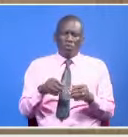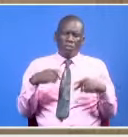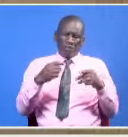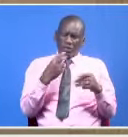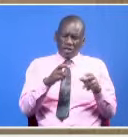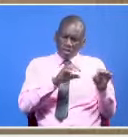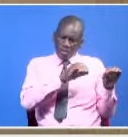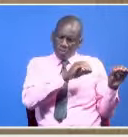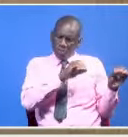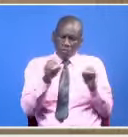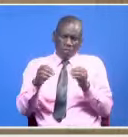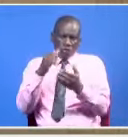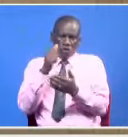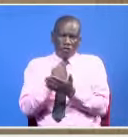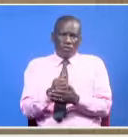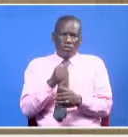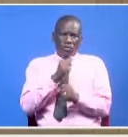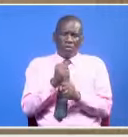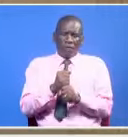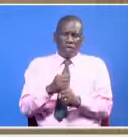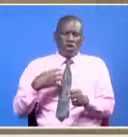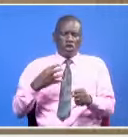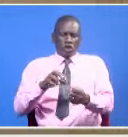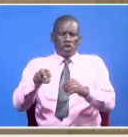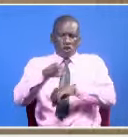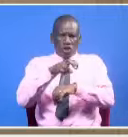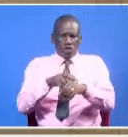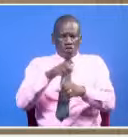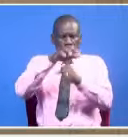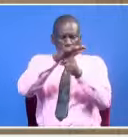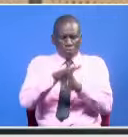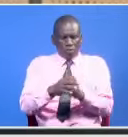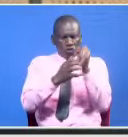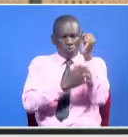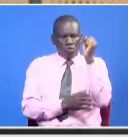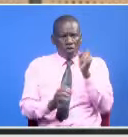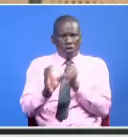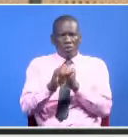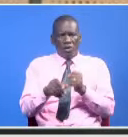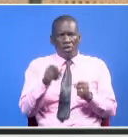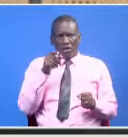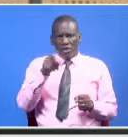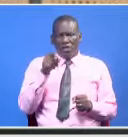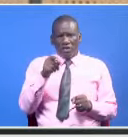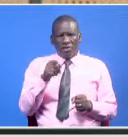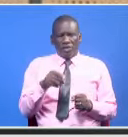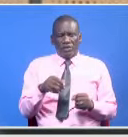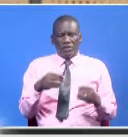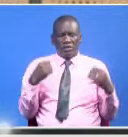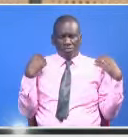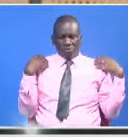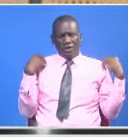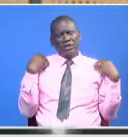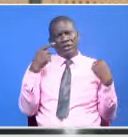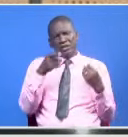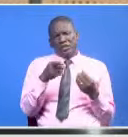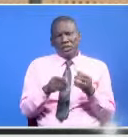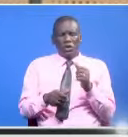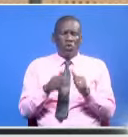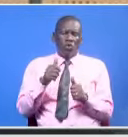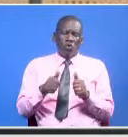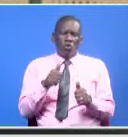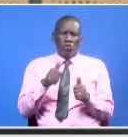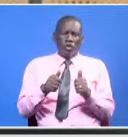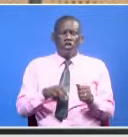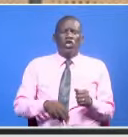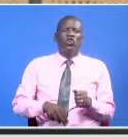in which rich nations flex their muscles to frustrate poor countries. This is a practice which the